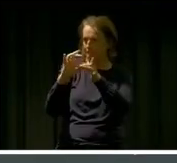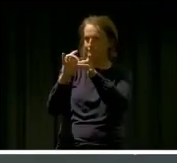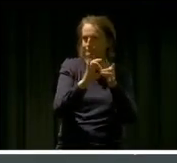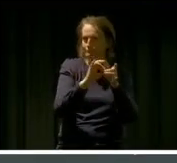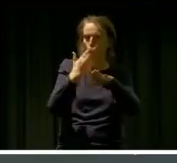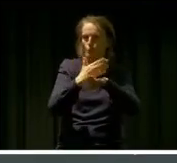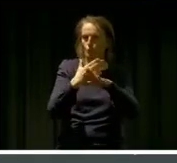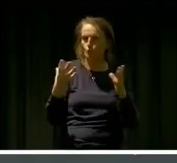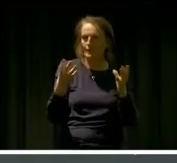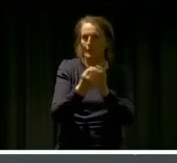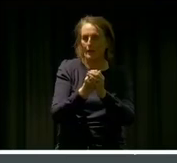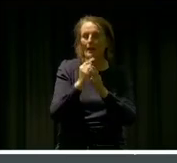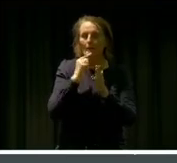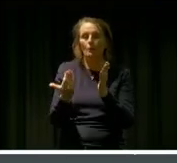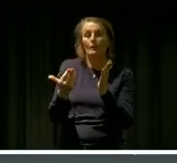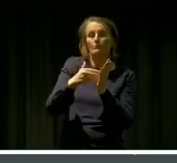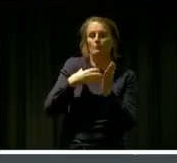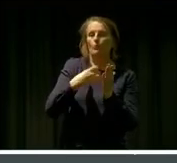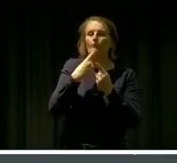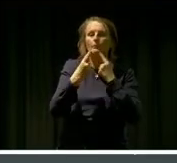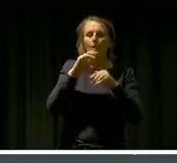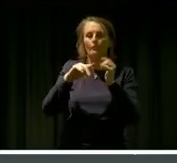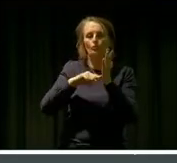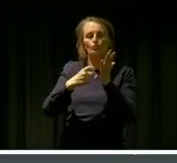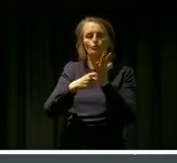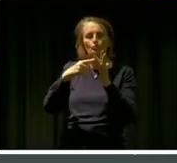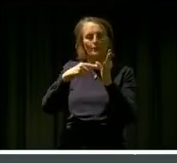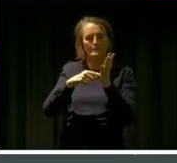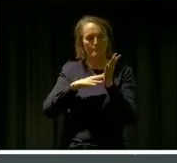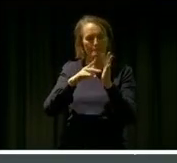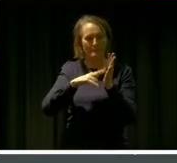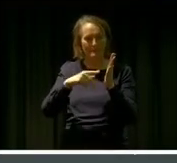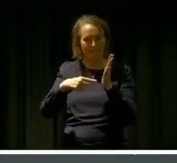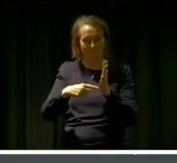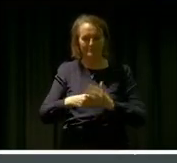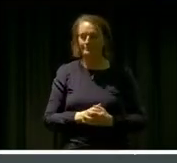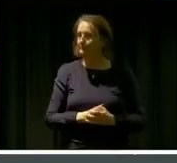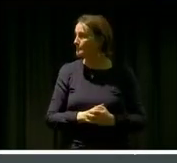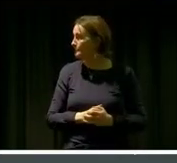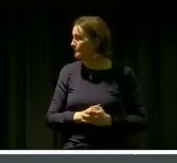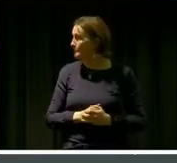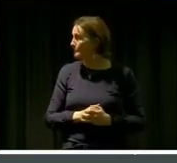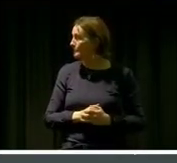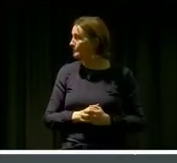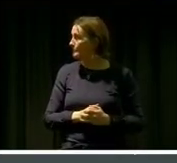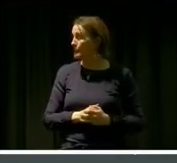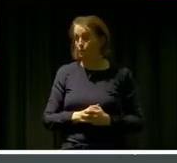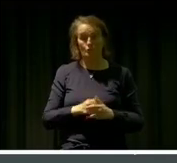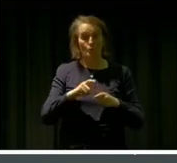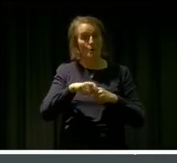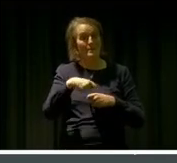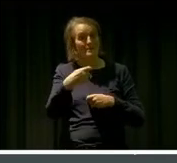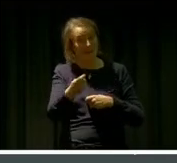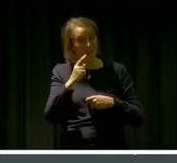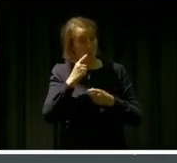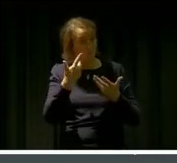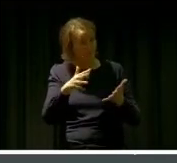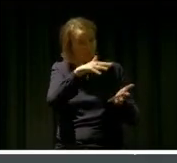Our next steps are to complete the literature review, meet and receive feedback from experts and individuals with lived